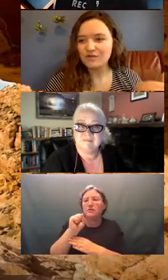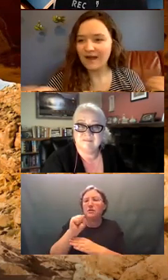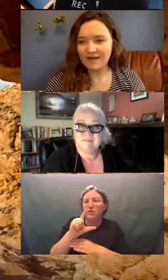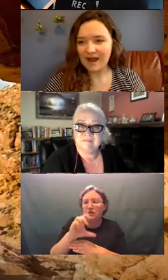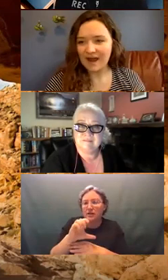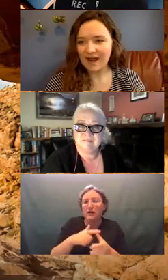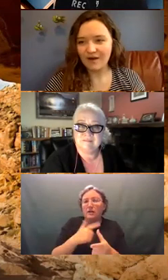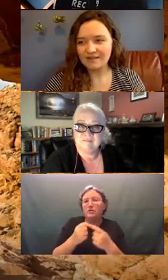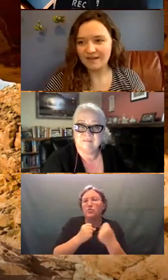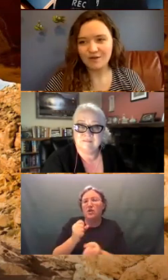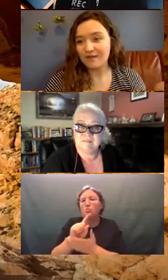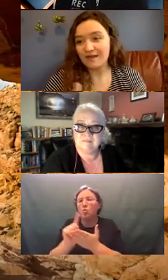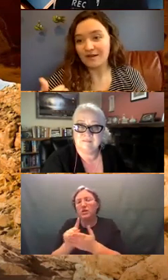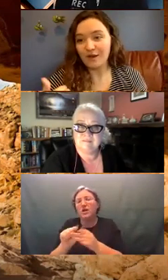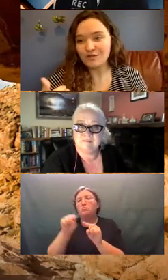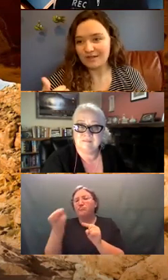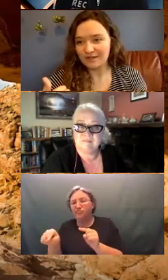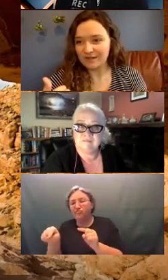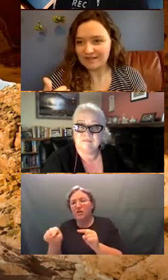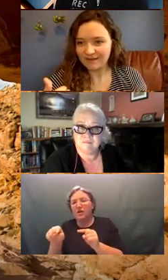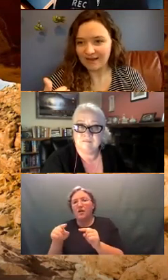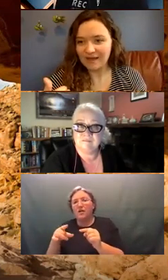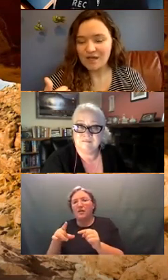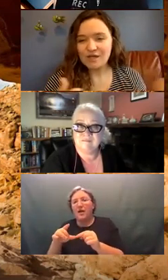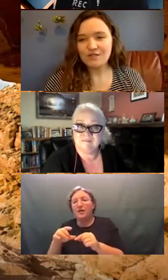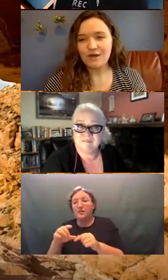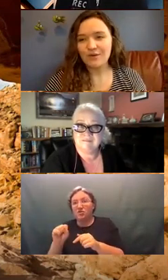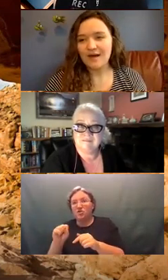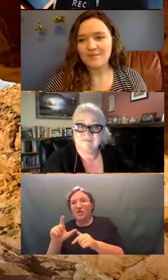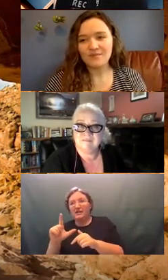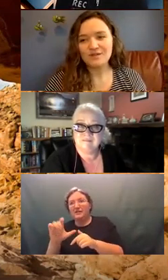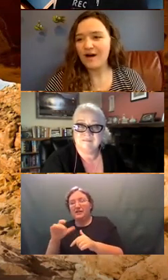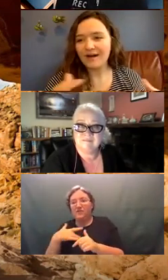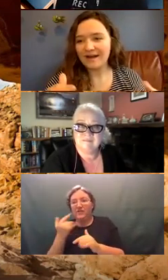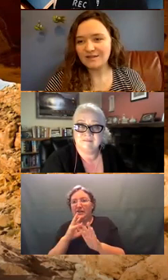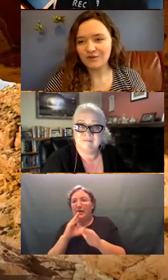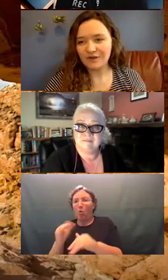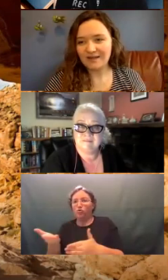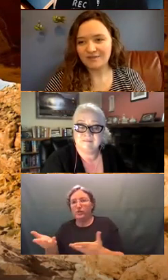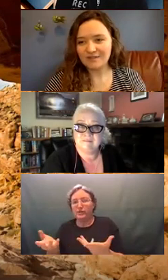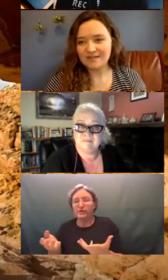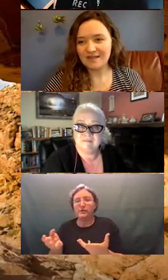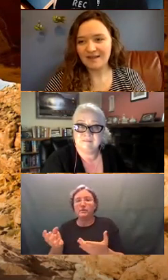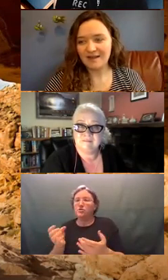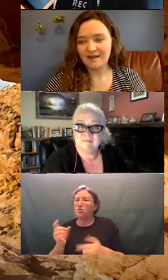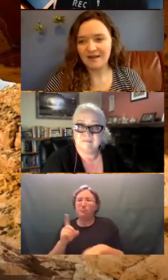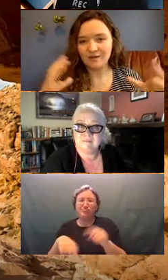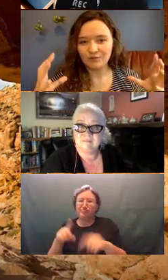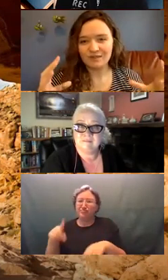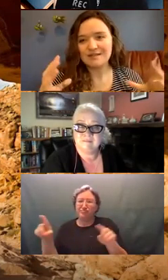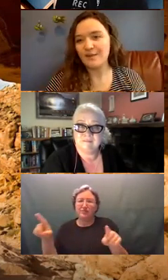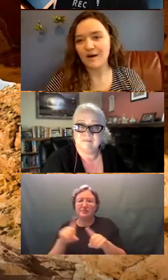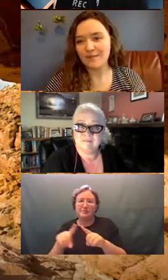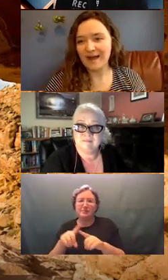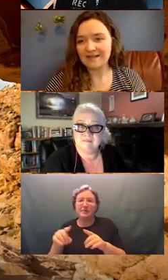then you drive an hour and all of a sudden you feel like you're at the ocean at the Great Salt Lake. So there's all kinds of great diversity in